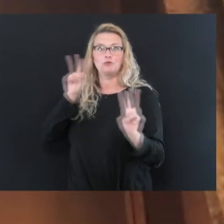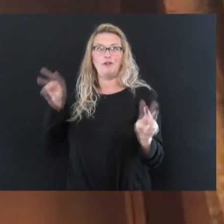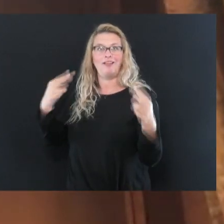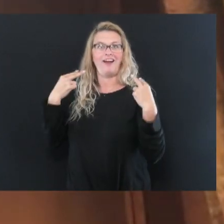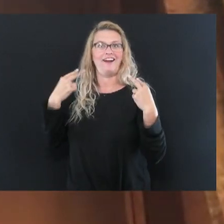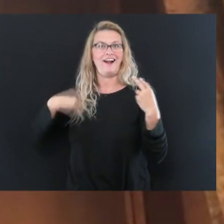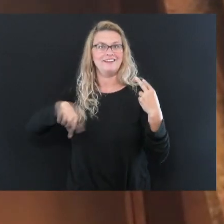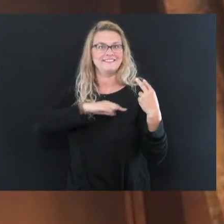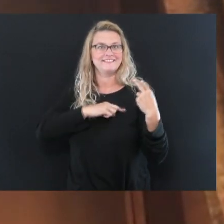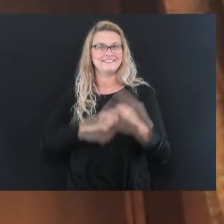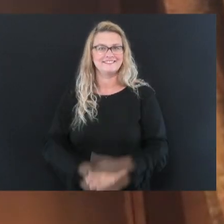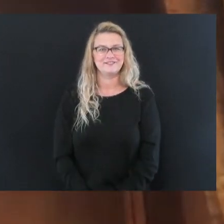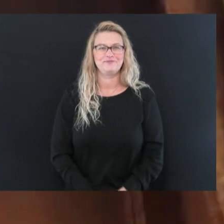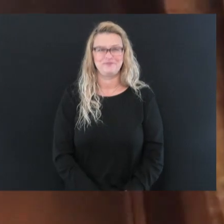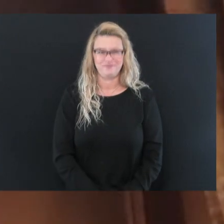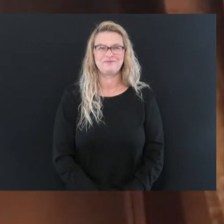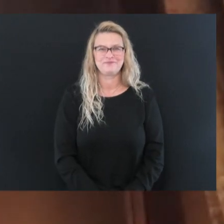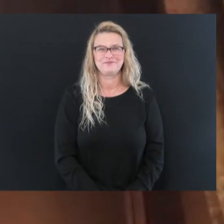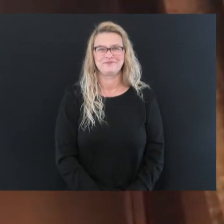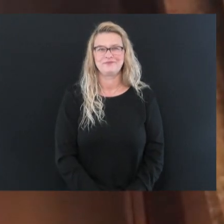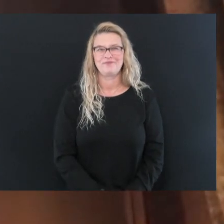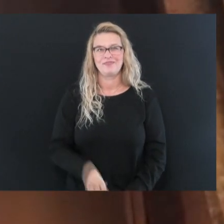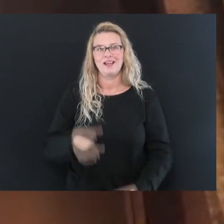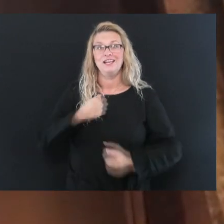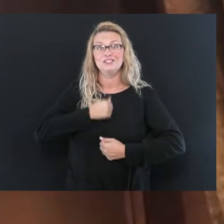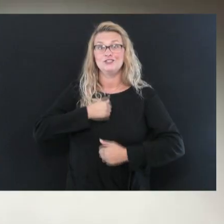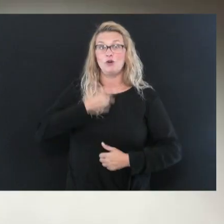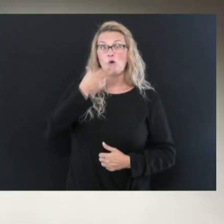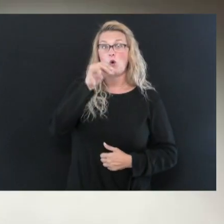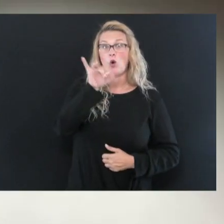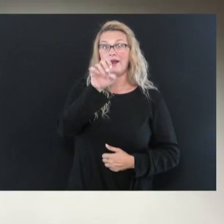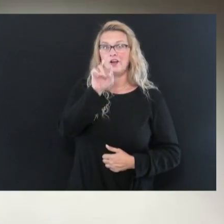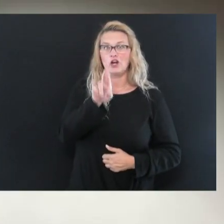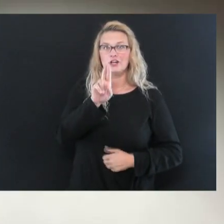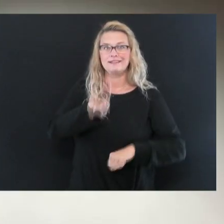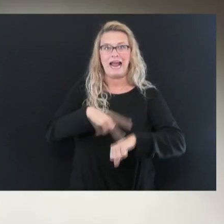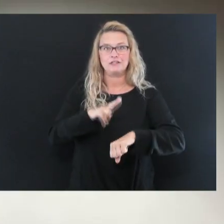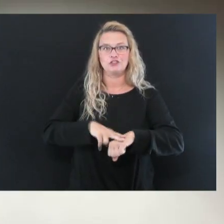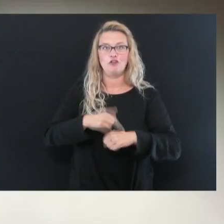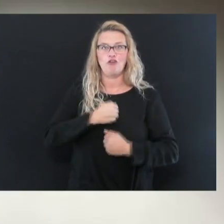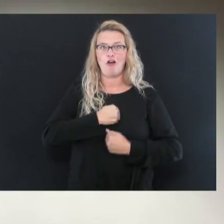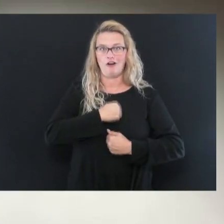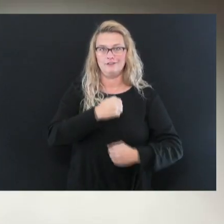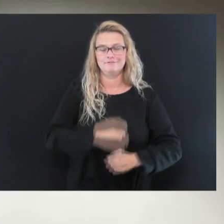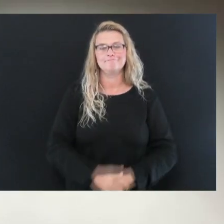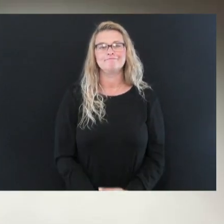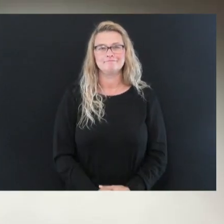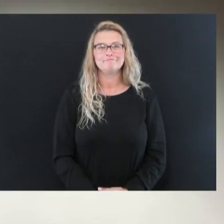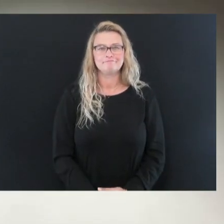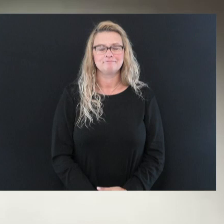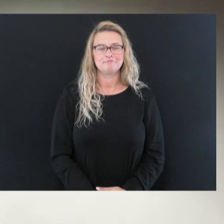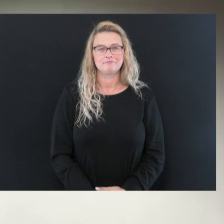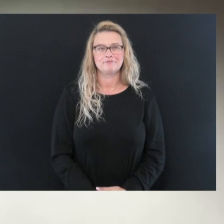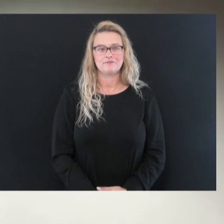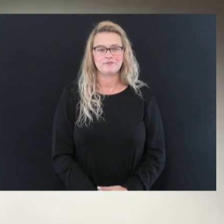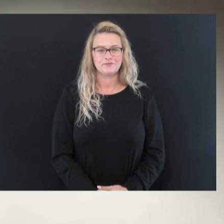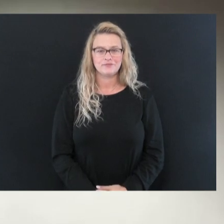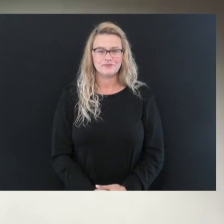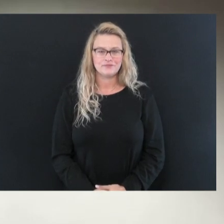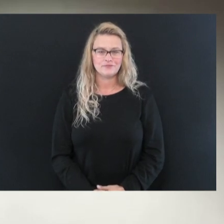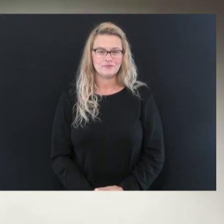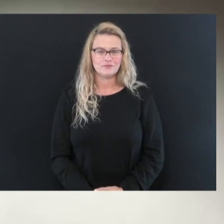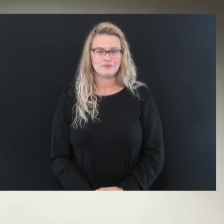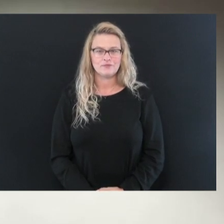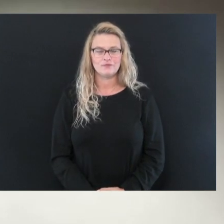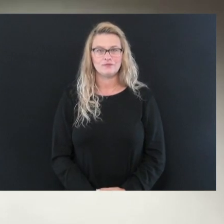you. All right, thank you, Dr. Marsh. Next to Major General Hoyer with the West Virginia National Guard. Good afternoon. I'd like